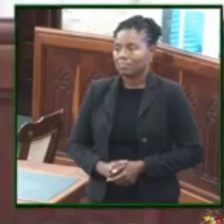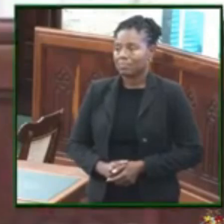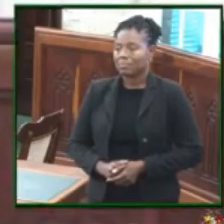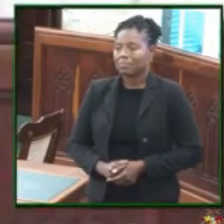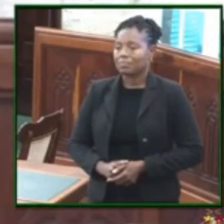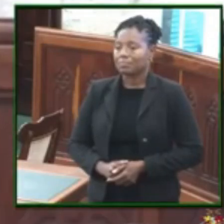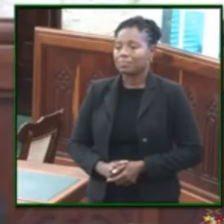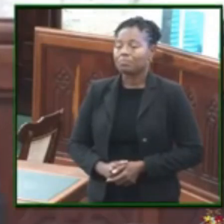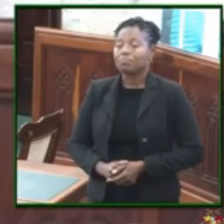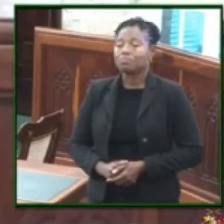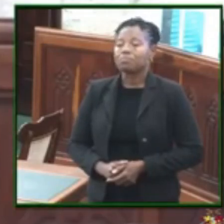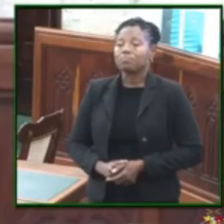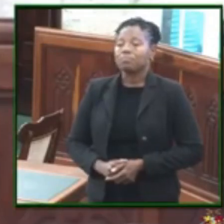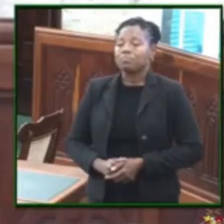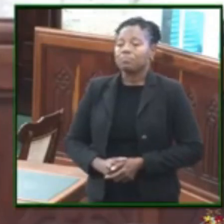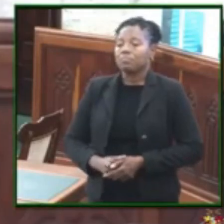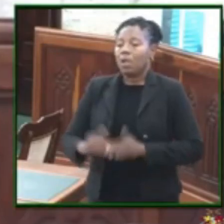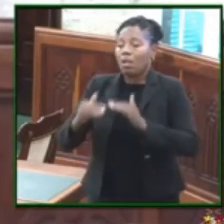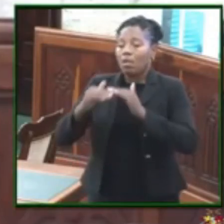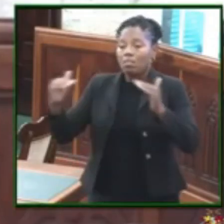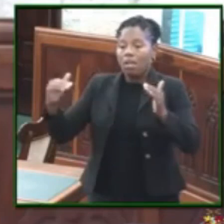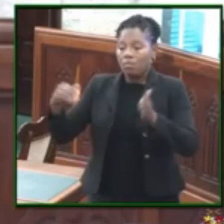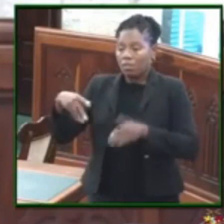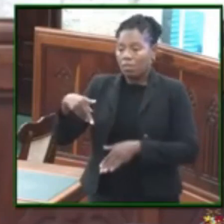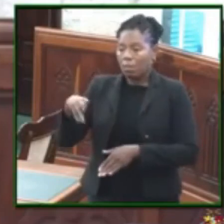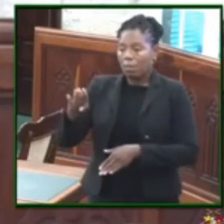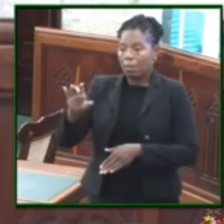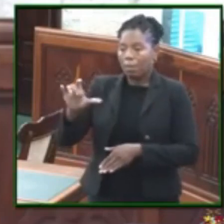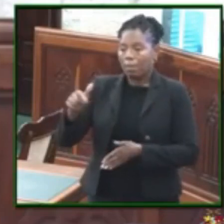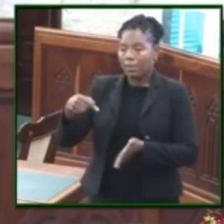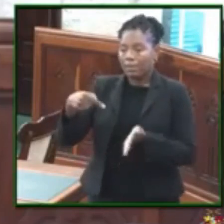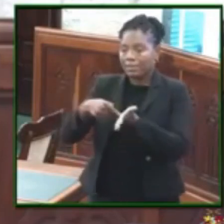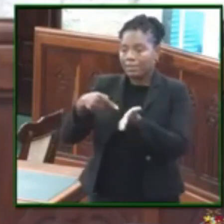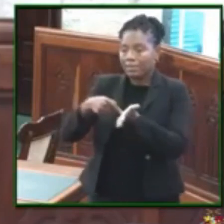The level of public debt has declined